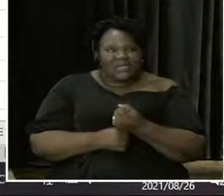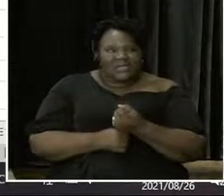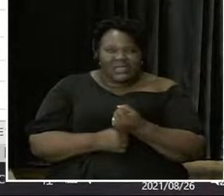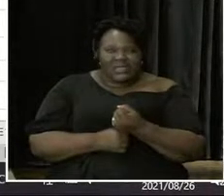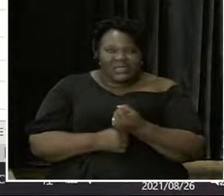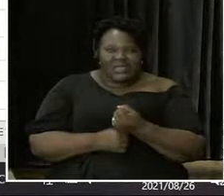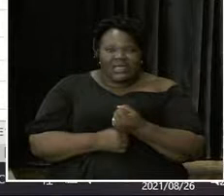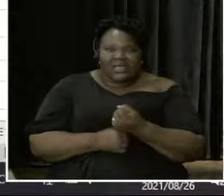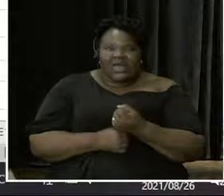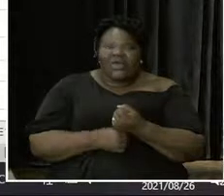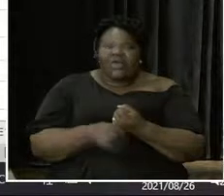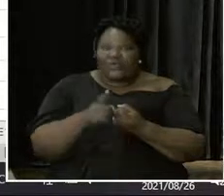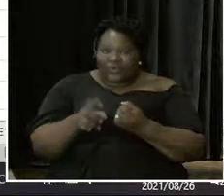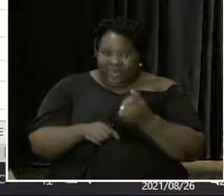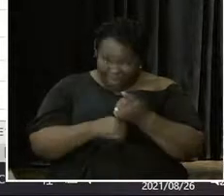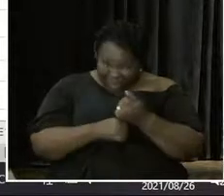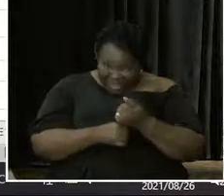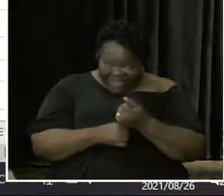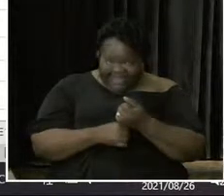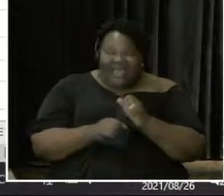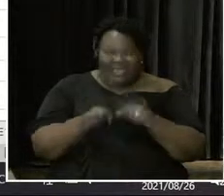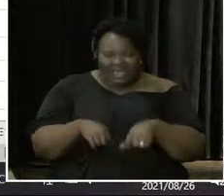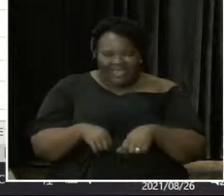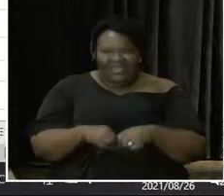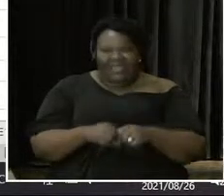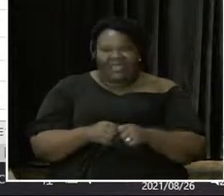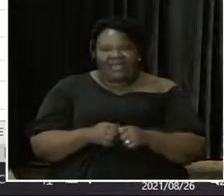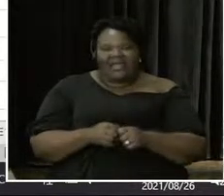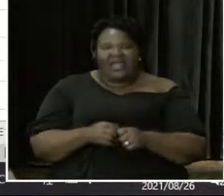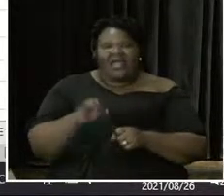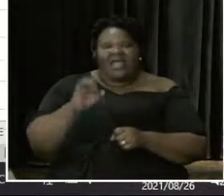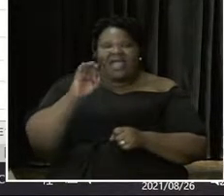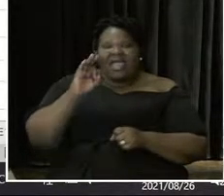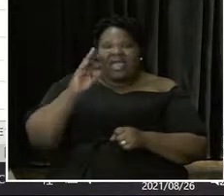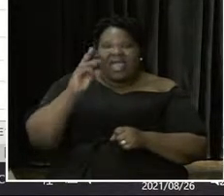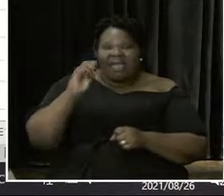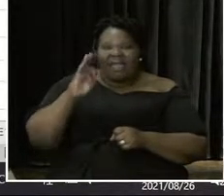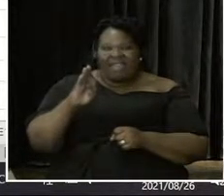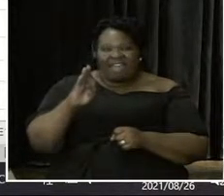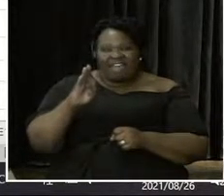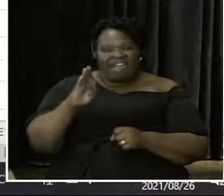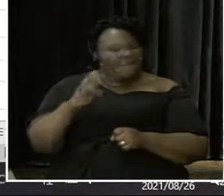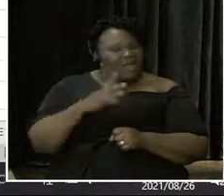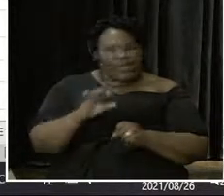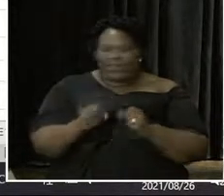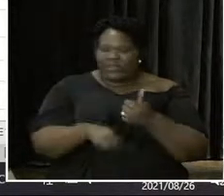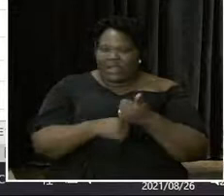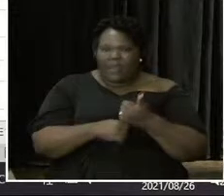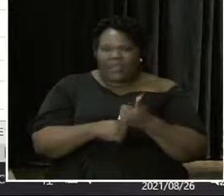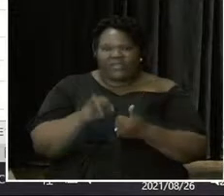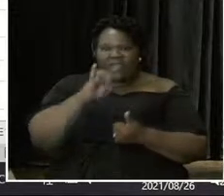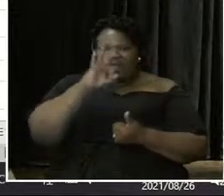You are for. Yeah. The MF is against. MF is against. IFP?